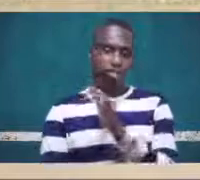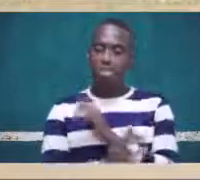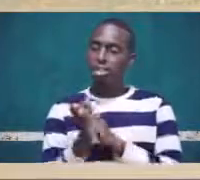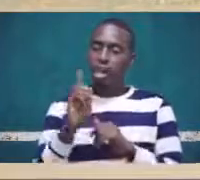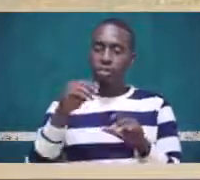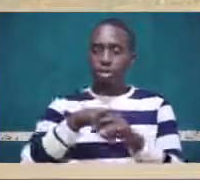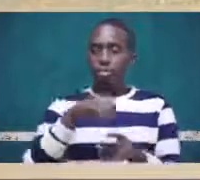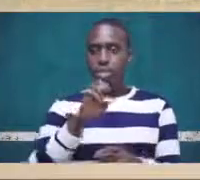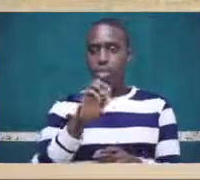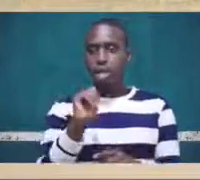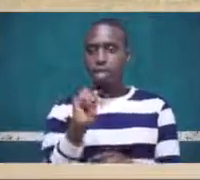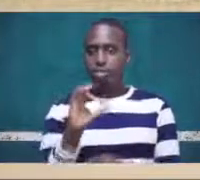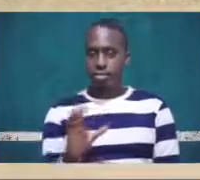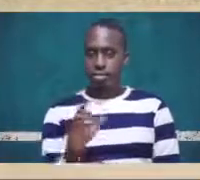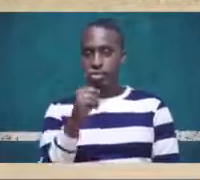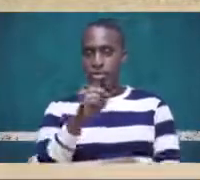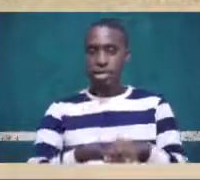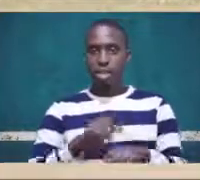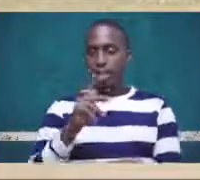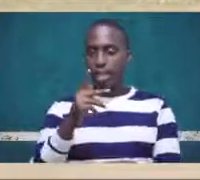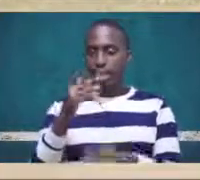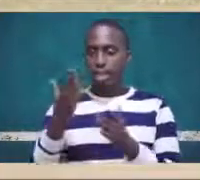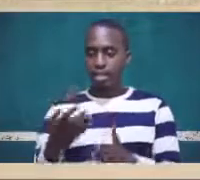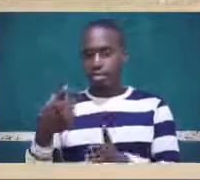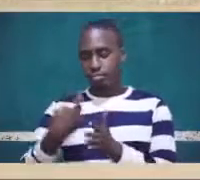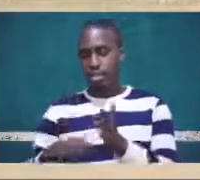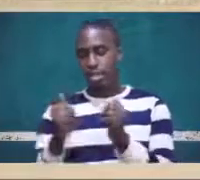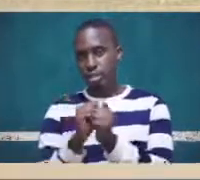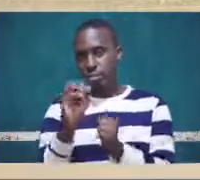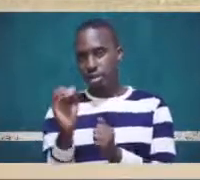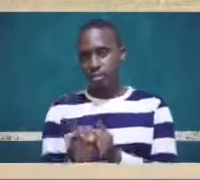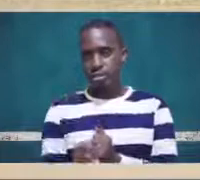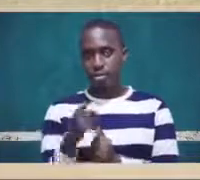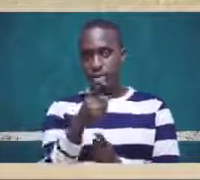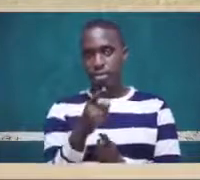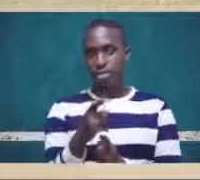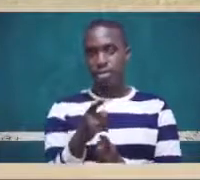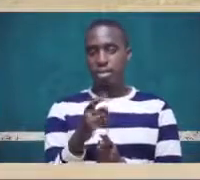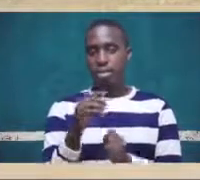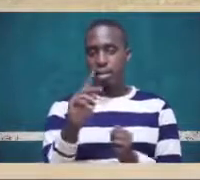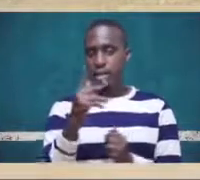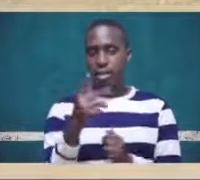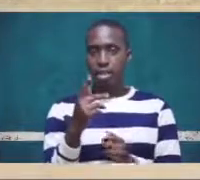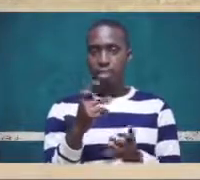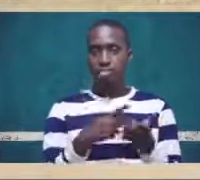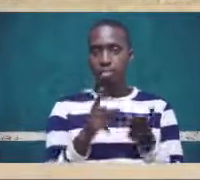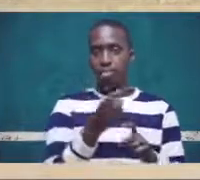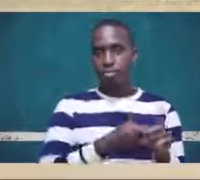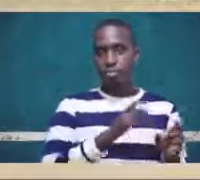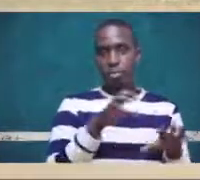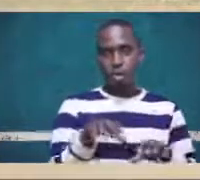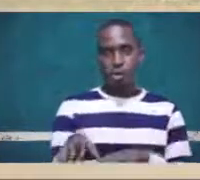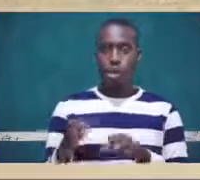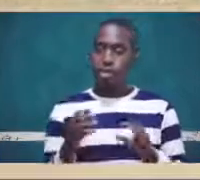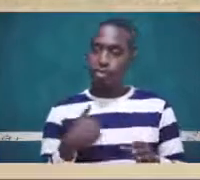Africa. Also, Kenya will charge 10%. This is a Kenyan also buying from Congo. If